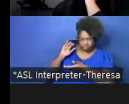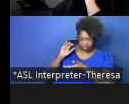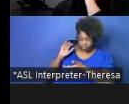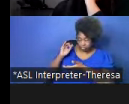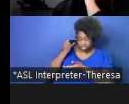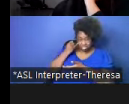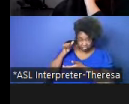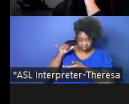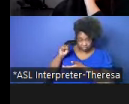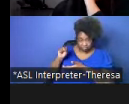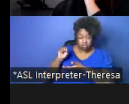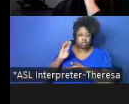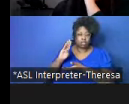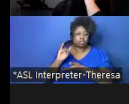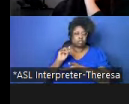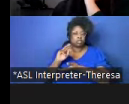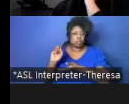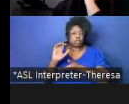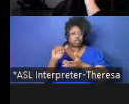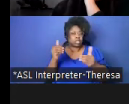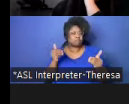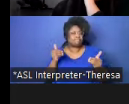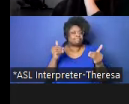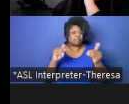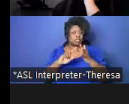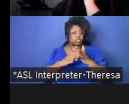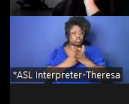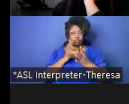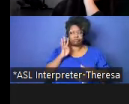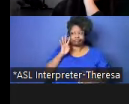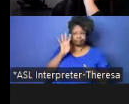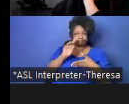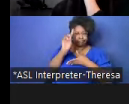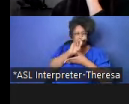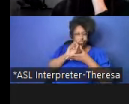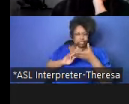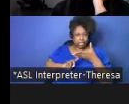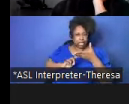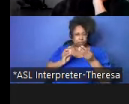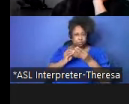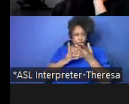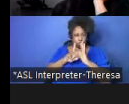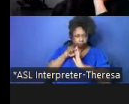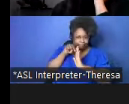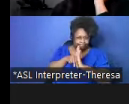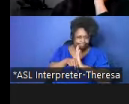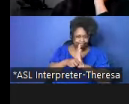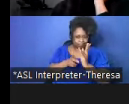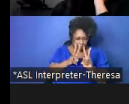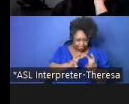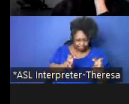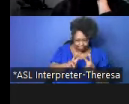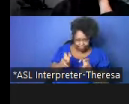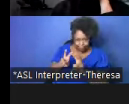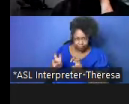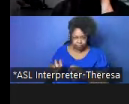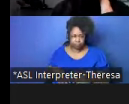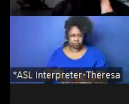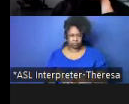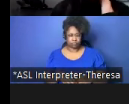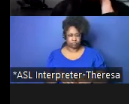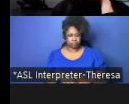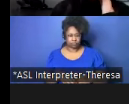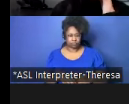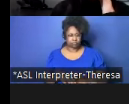have the opportunity to move that into the design phase where those things would be examined more closely. It looks like